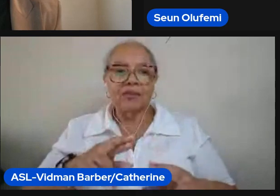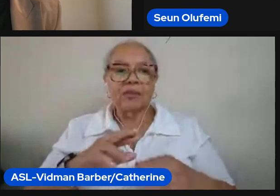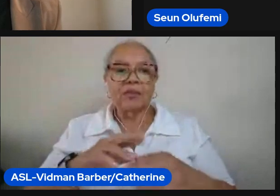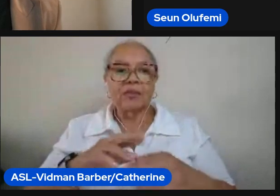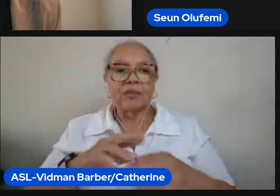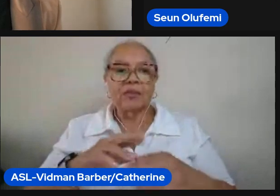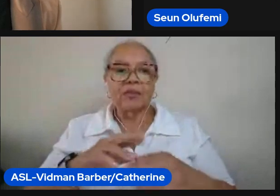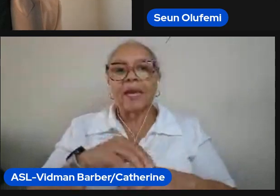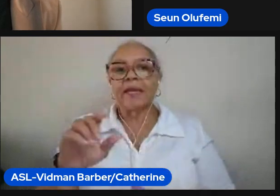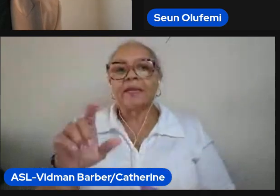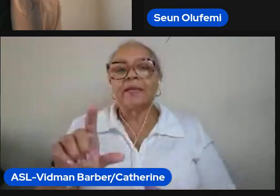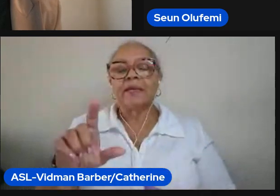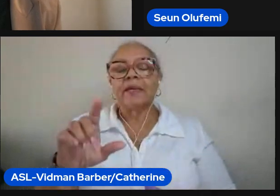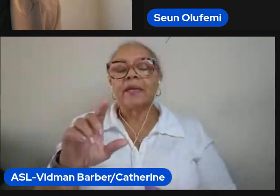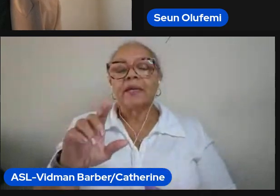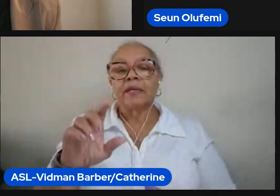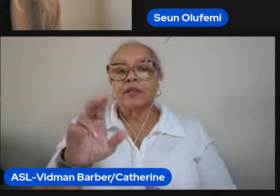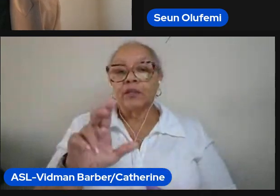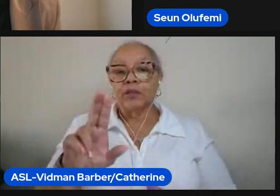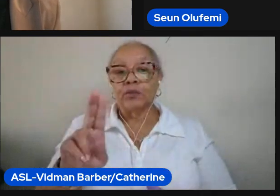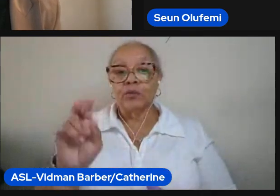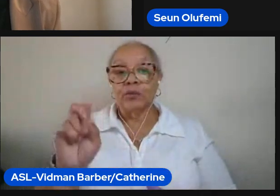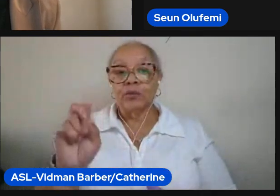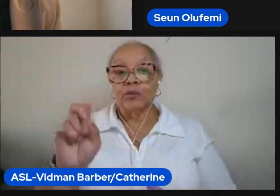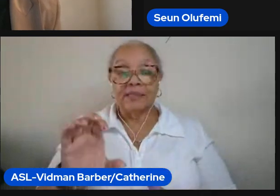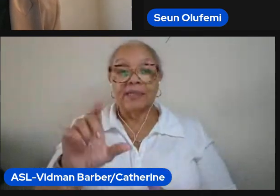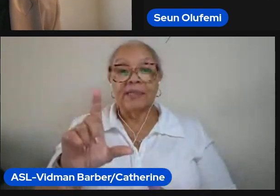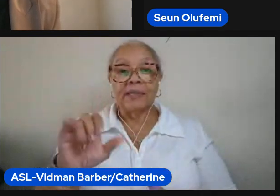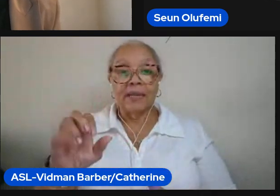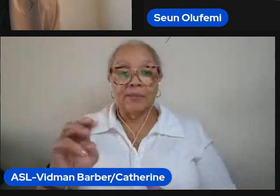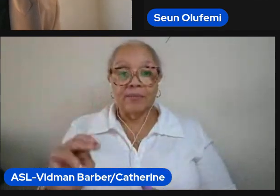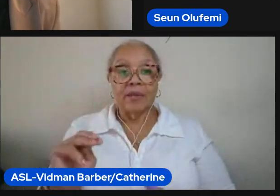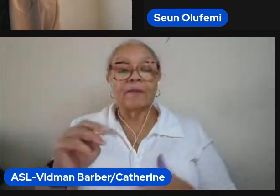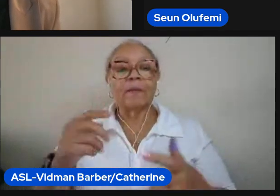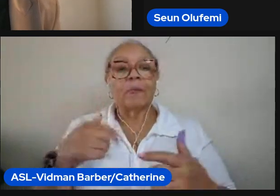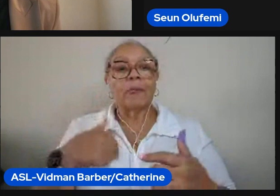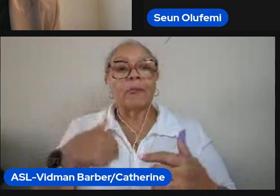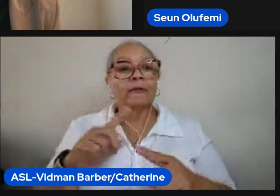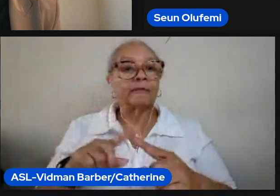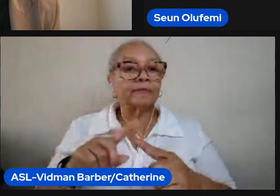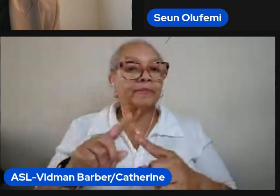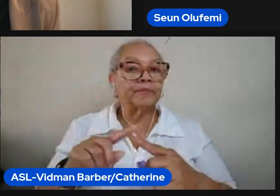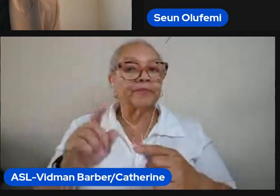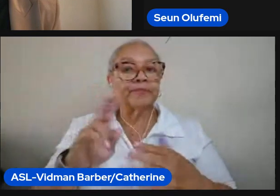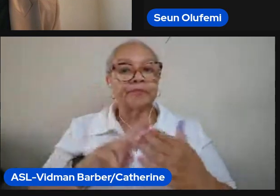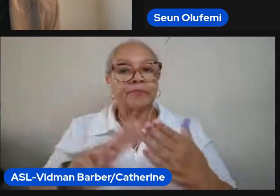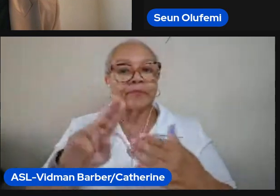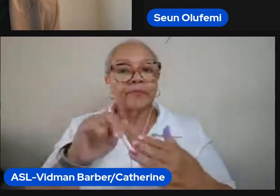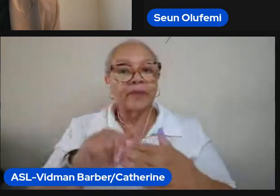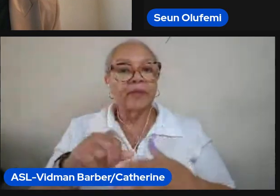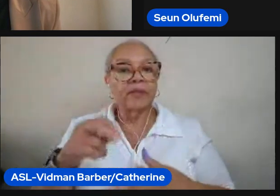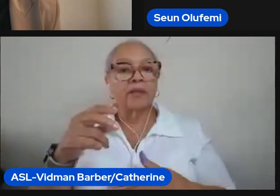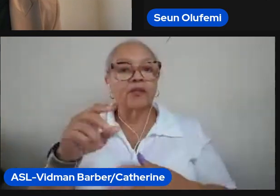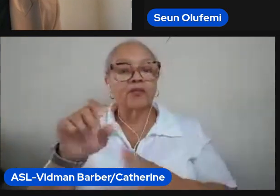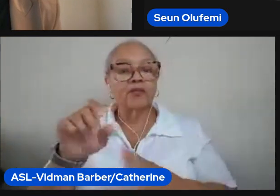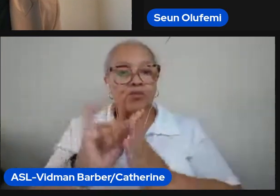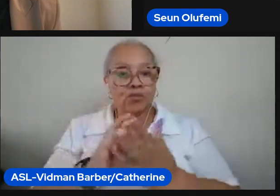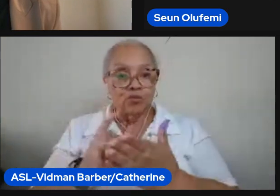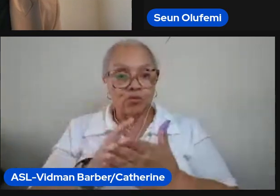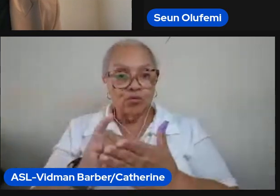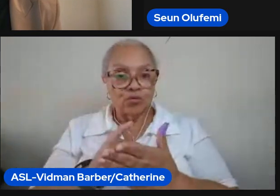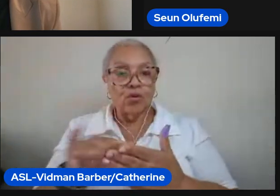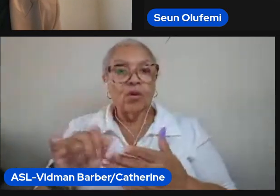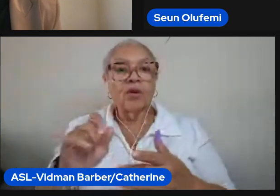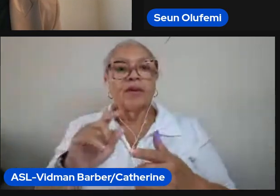Lama obtained a PhD at Brigham University in the upstate New York in the same